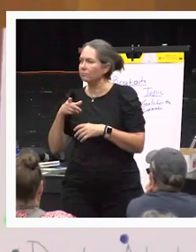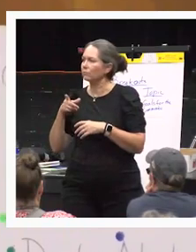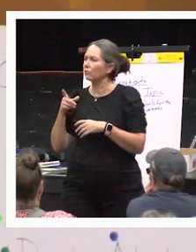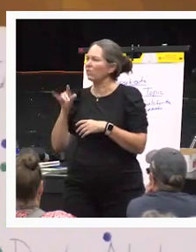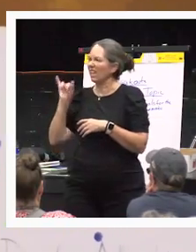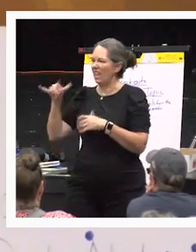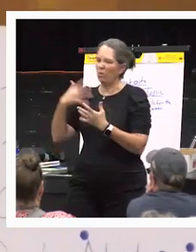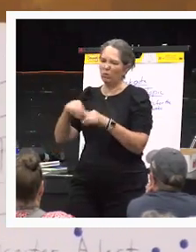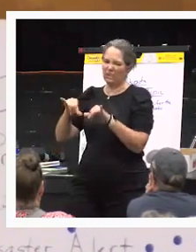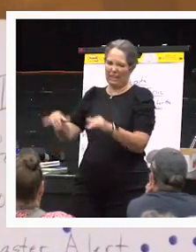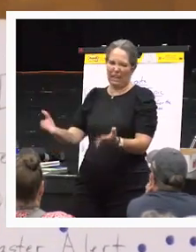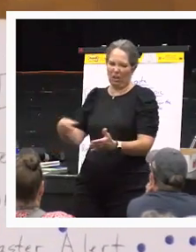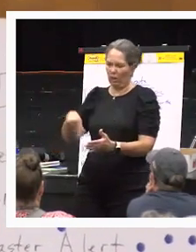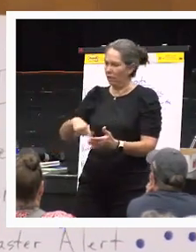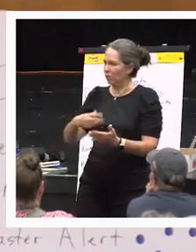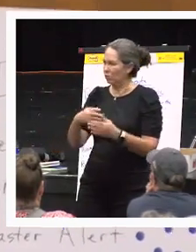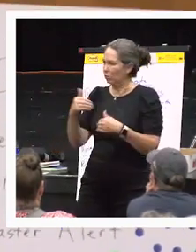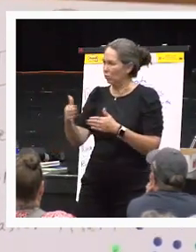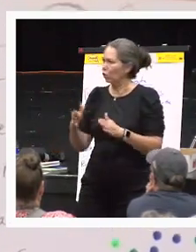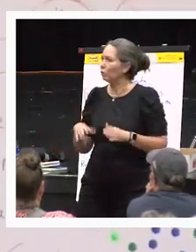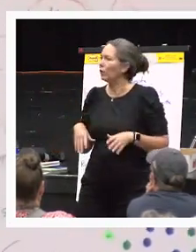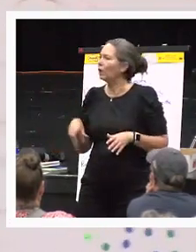stay here. And then improving